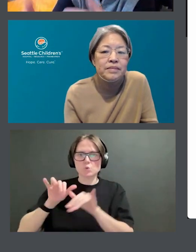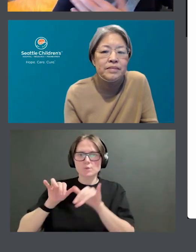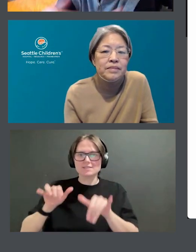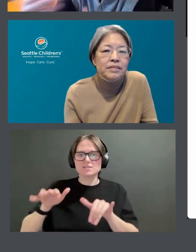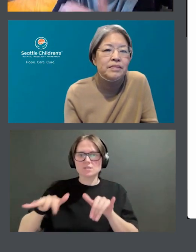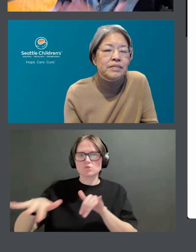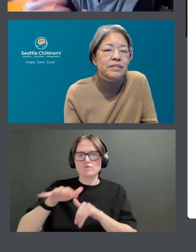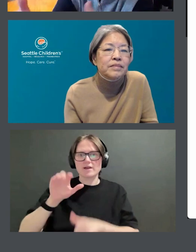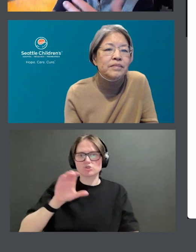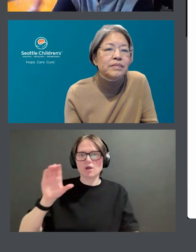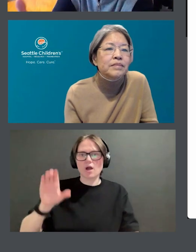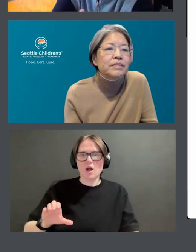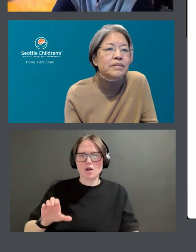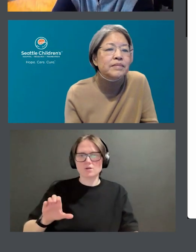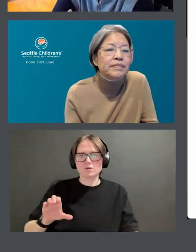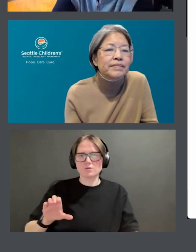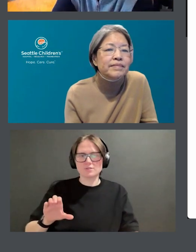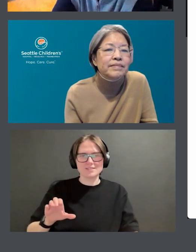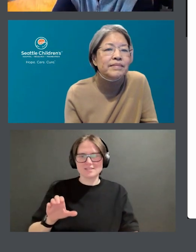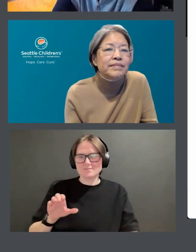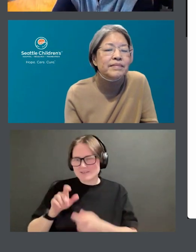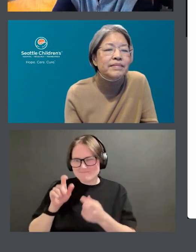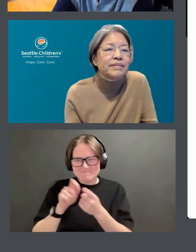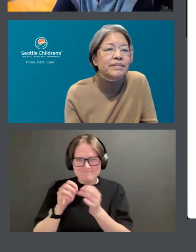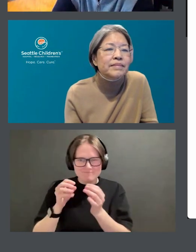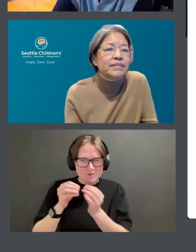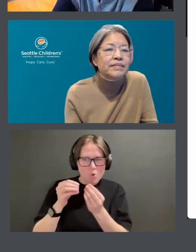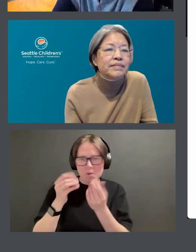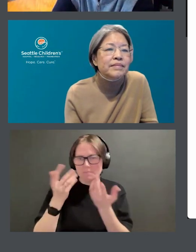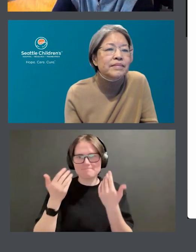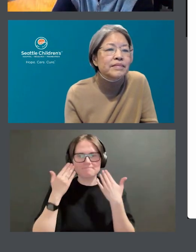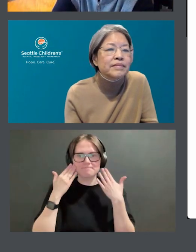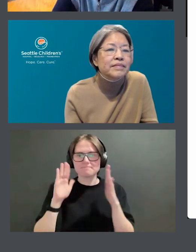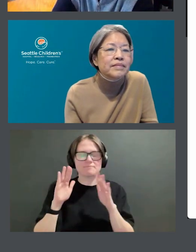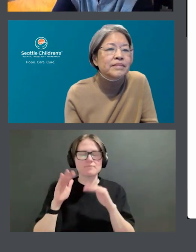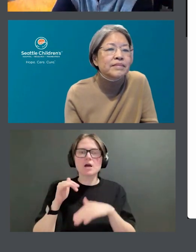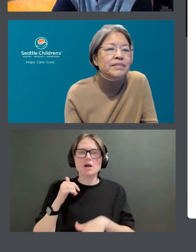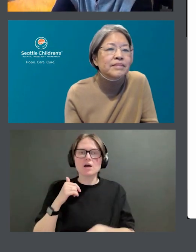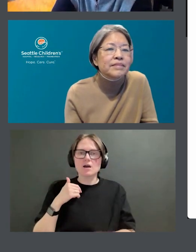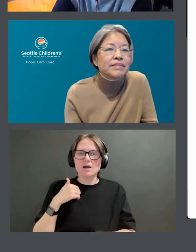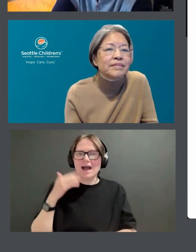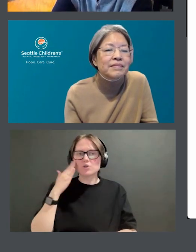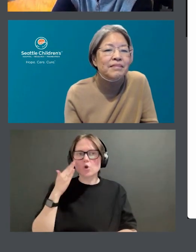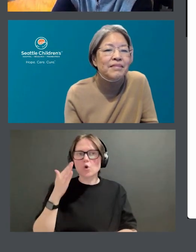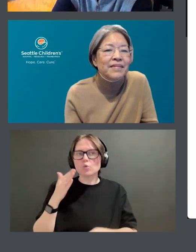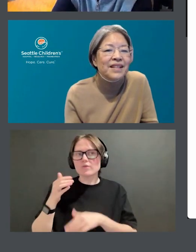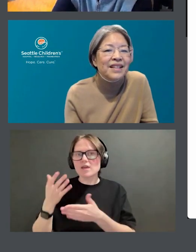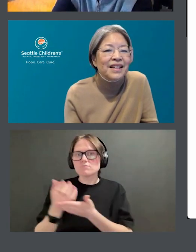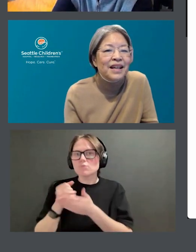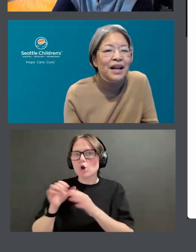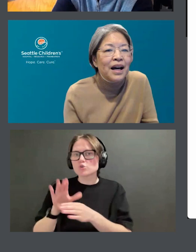But I just can't tell you much more than that other than I know that they are doing that research.